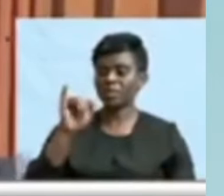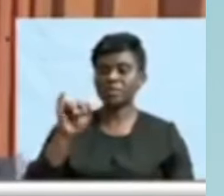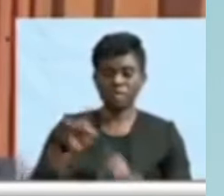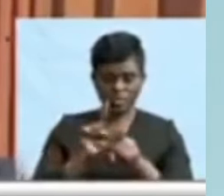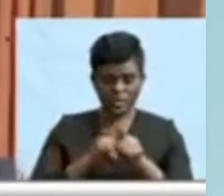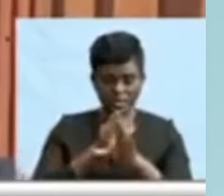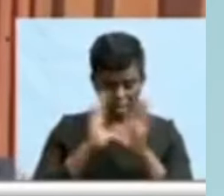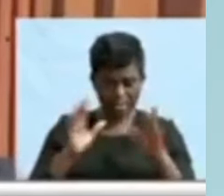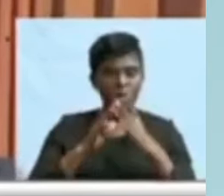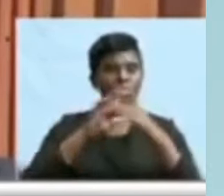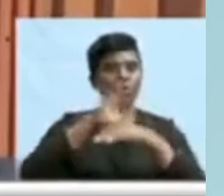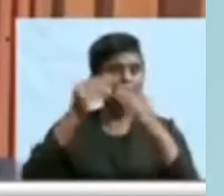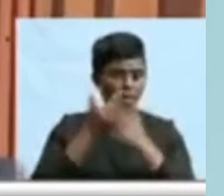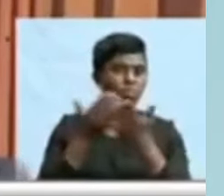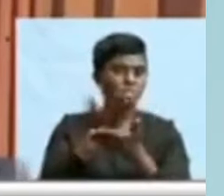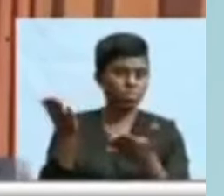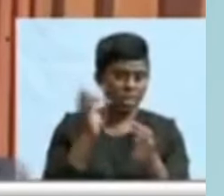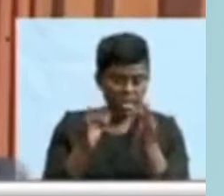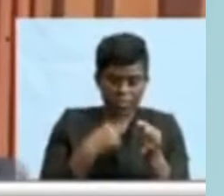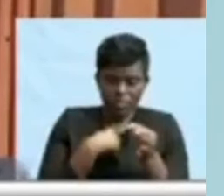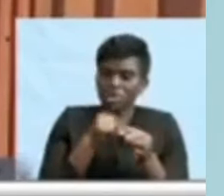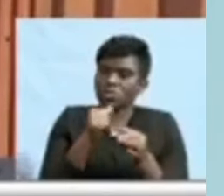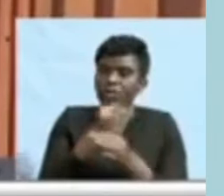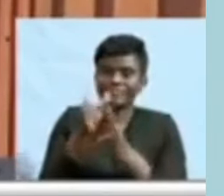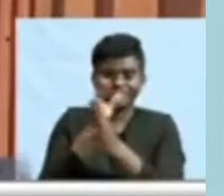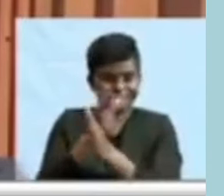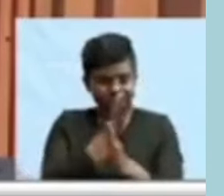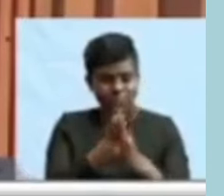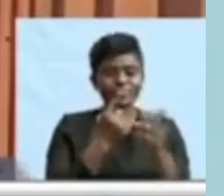the Zambians at large if I do not speak